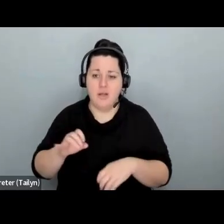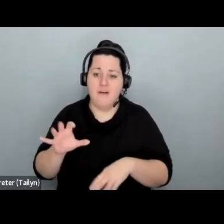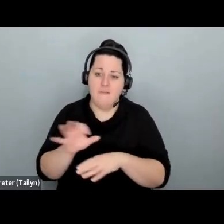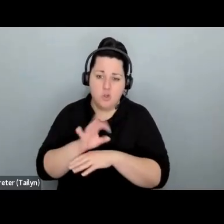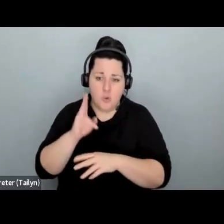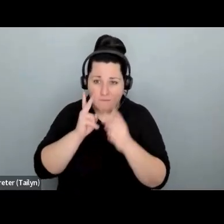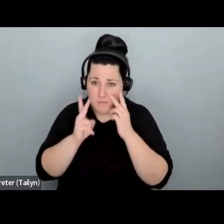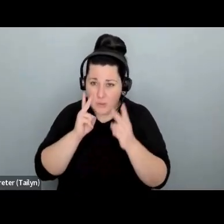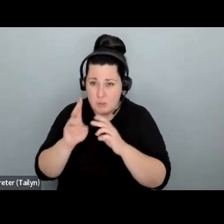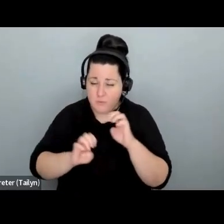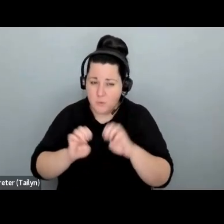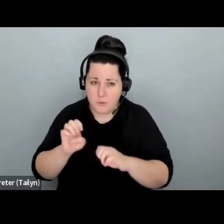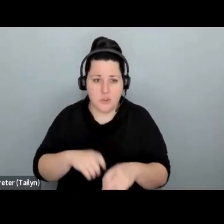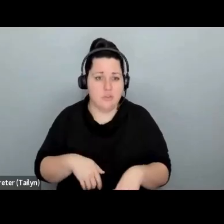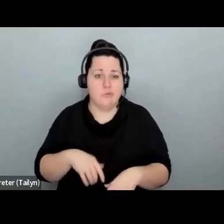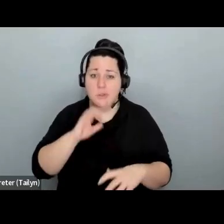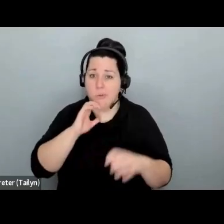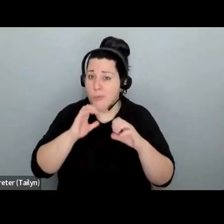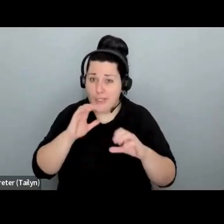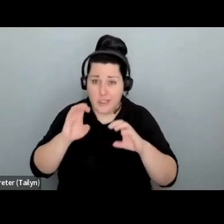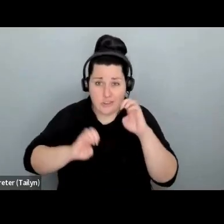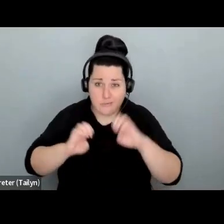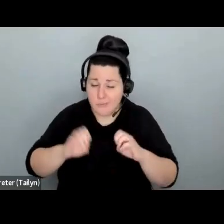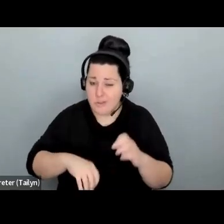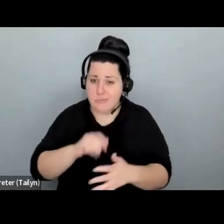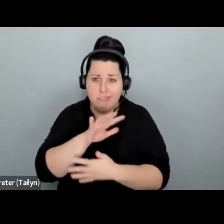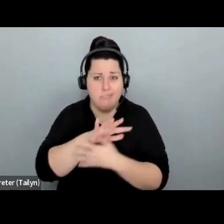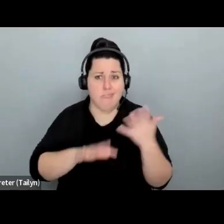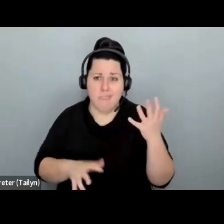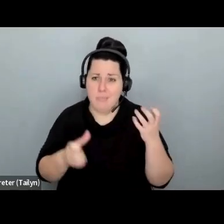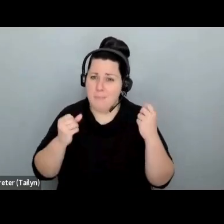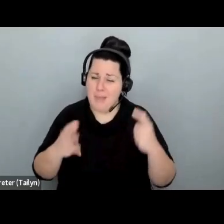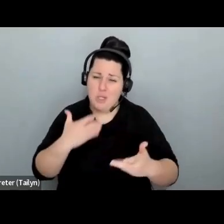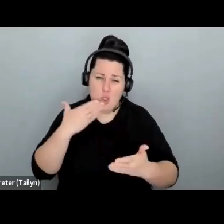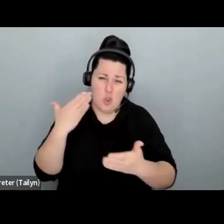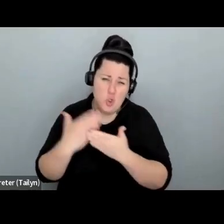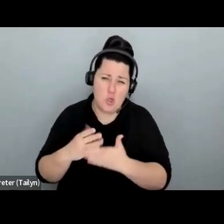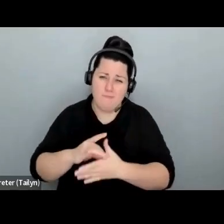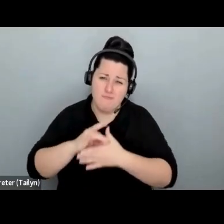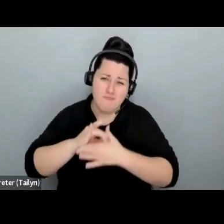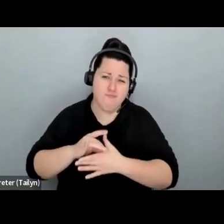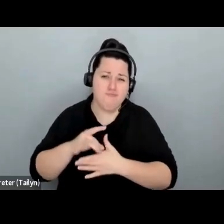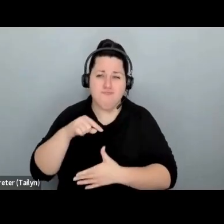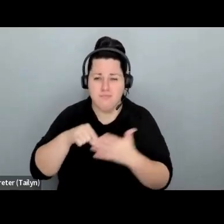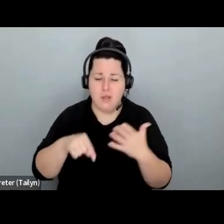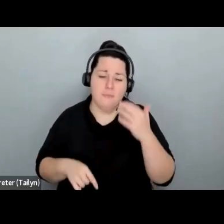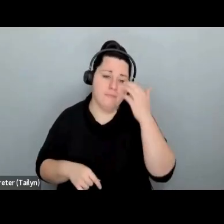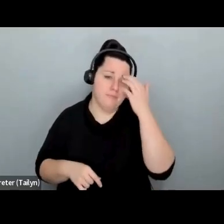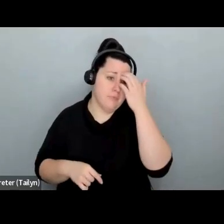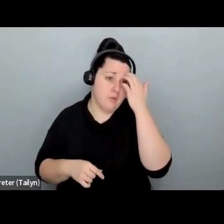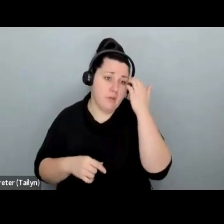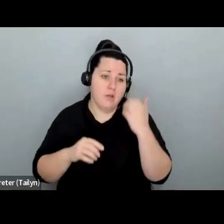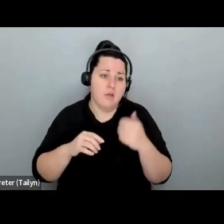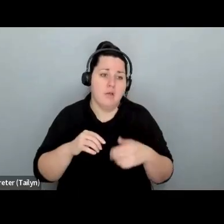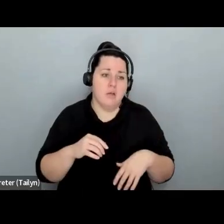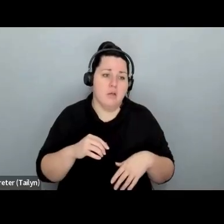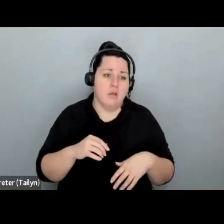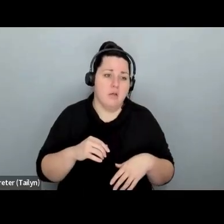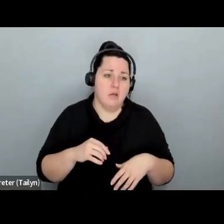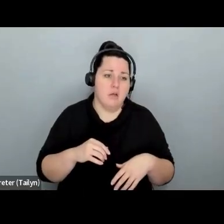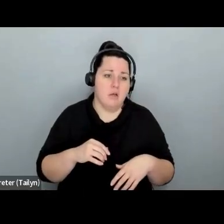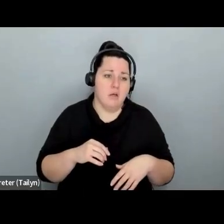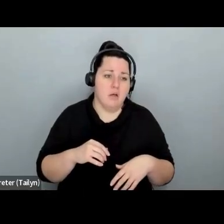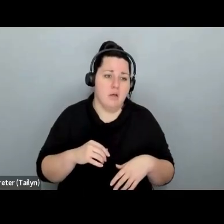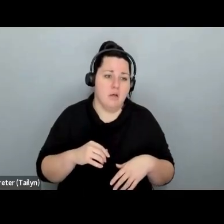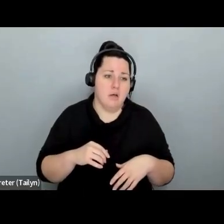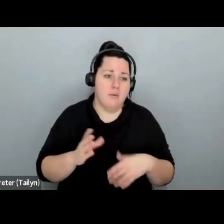vision evaluation, communication evaluation, all kinds of good things in there. The second to last link on